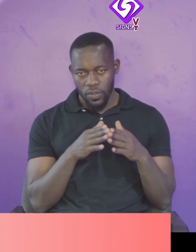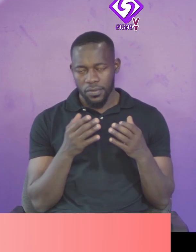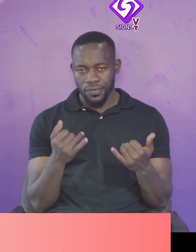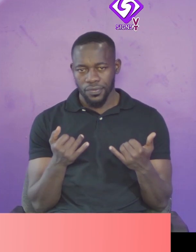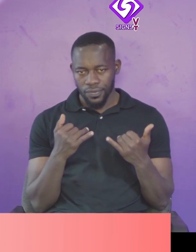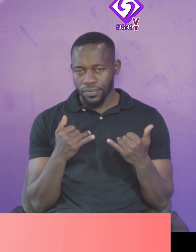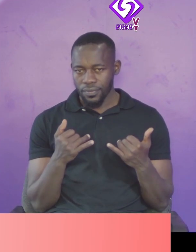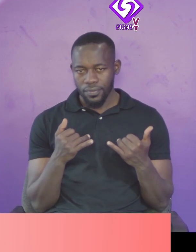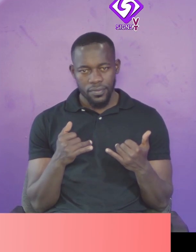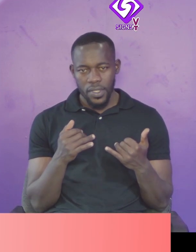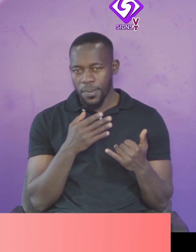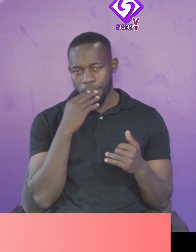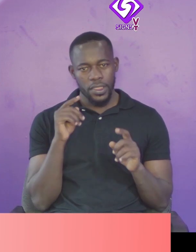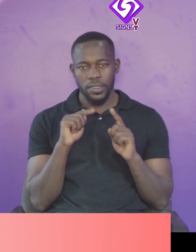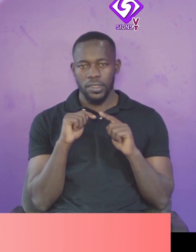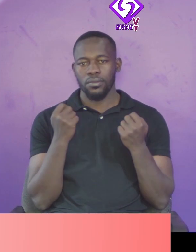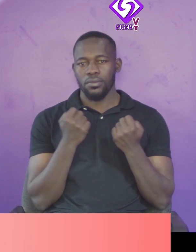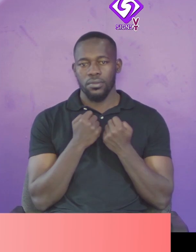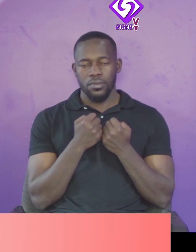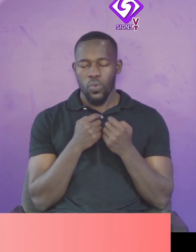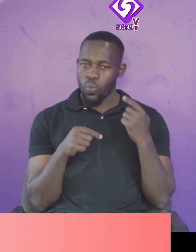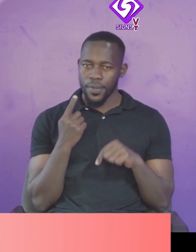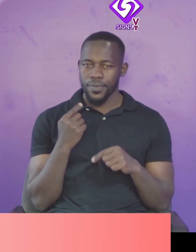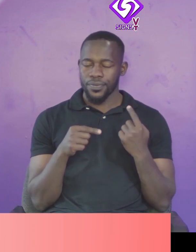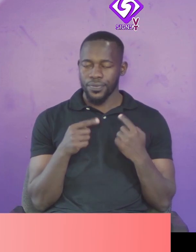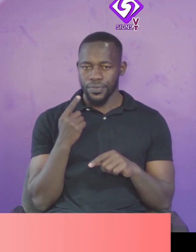the most consistent teams